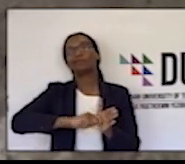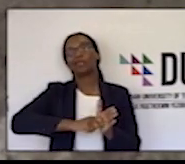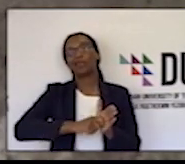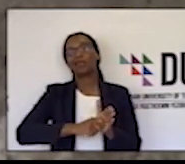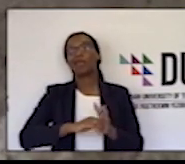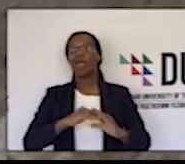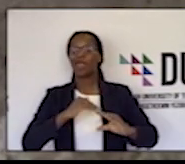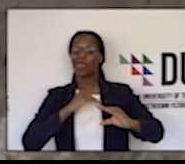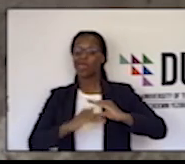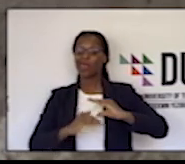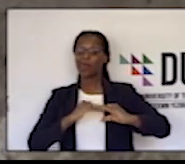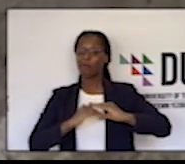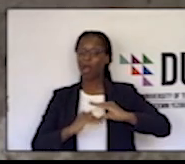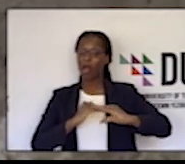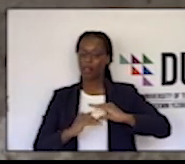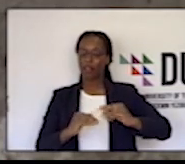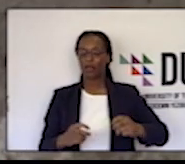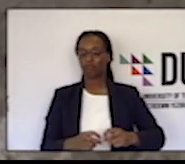address is